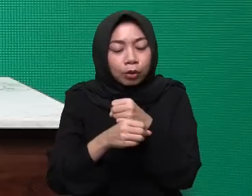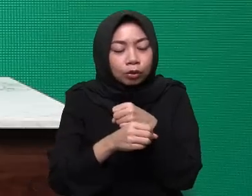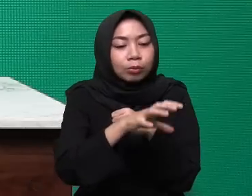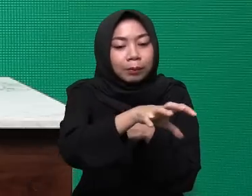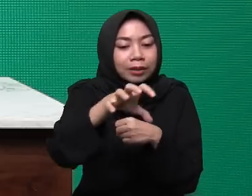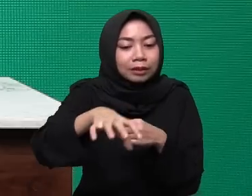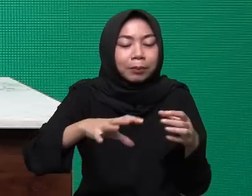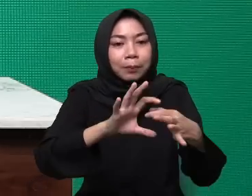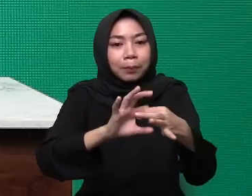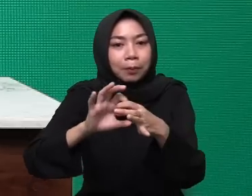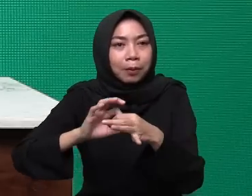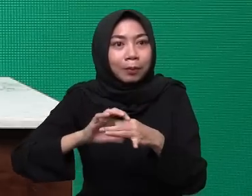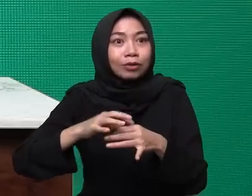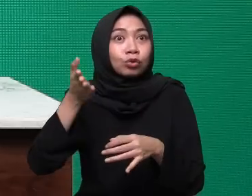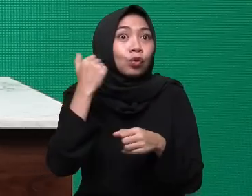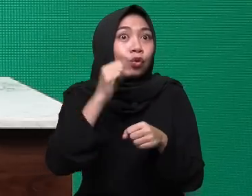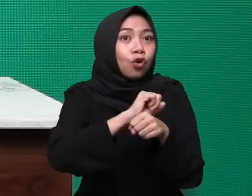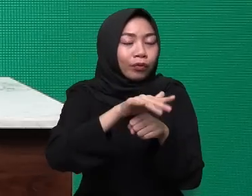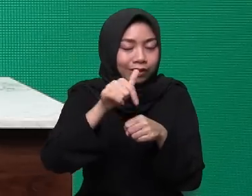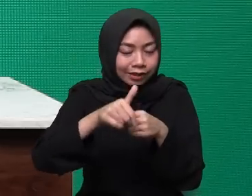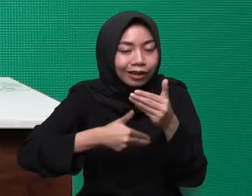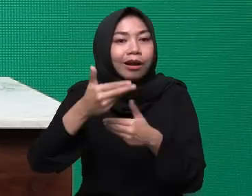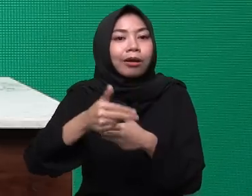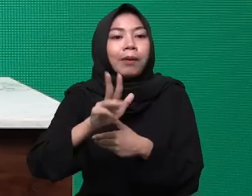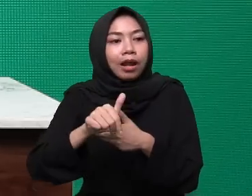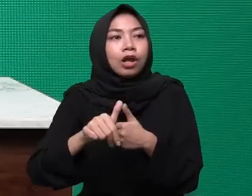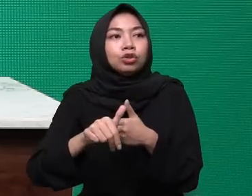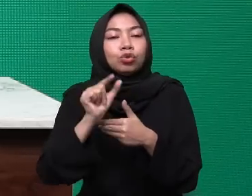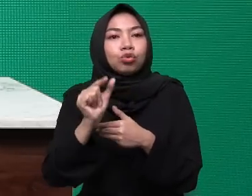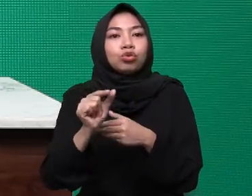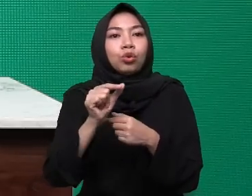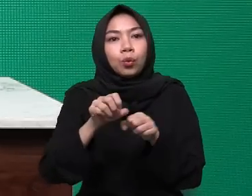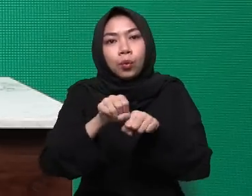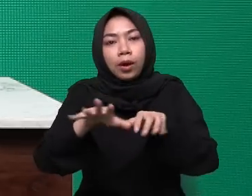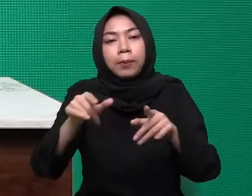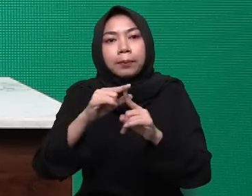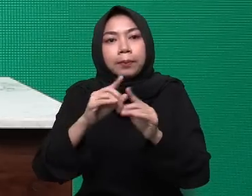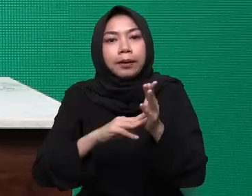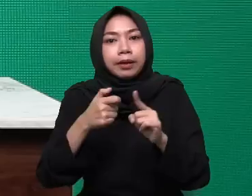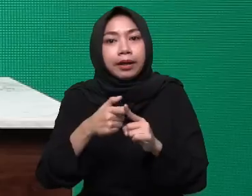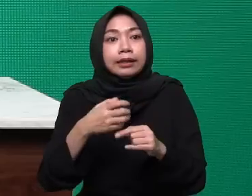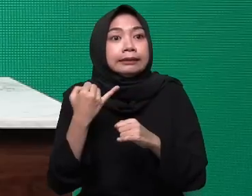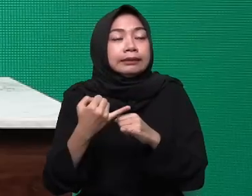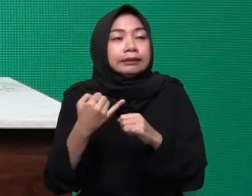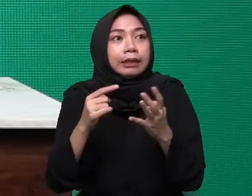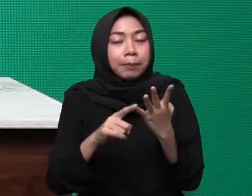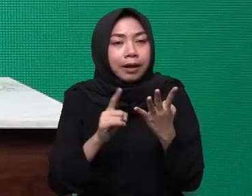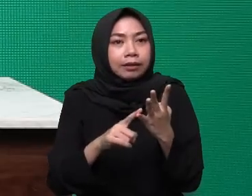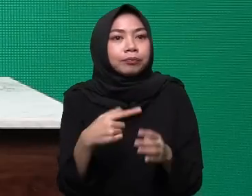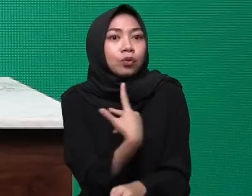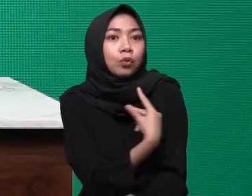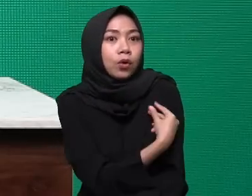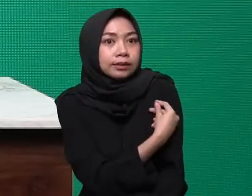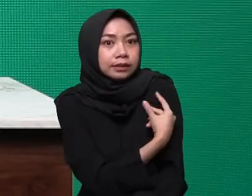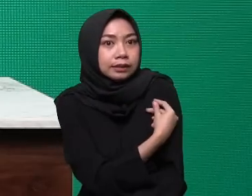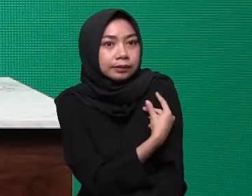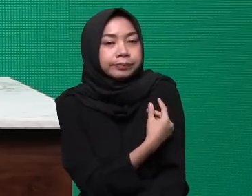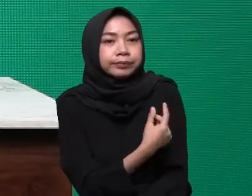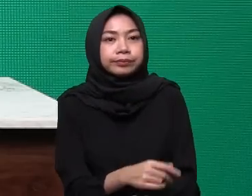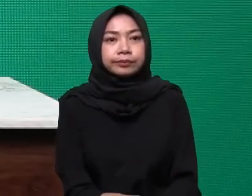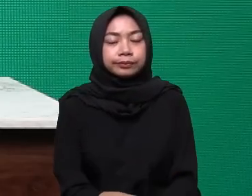the COVID-19 pandemic in Indonesia. And the fourth is vaccination. The process of inserting a